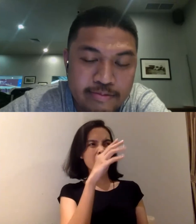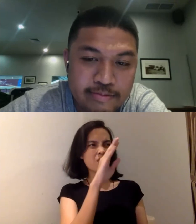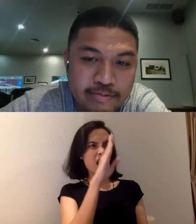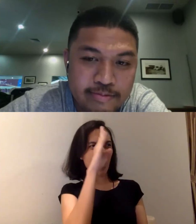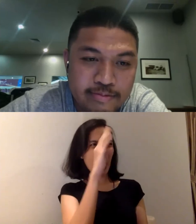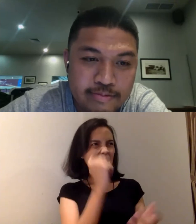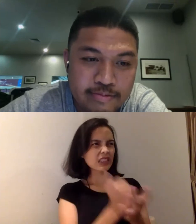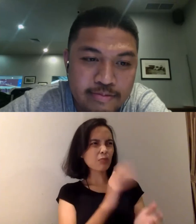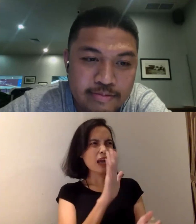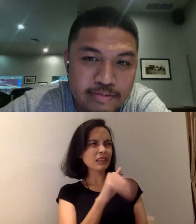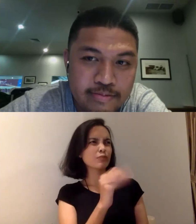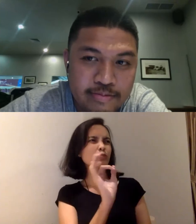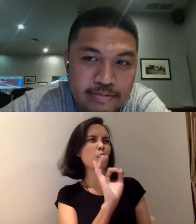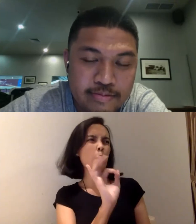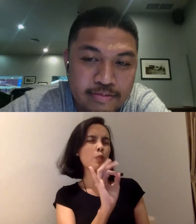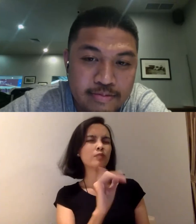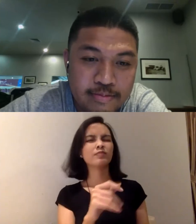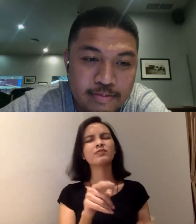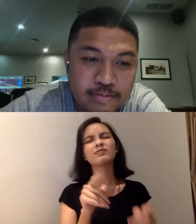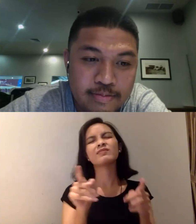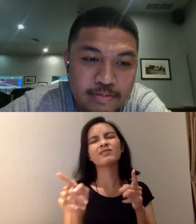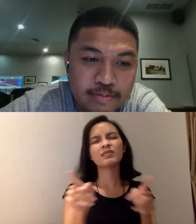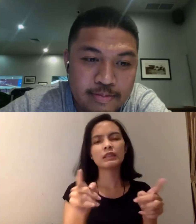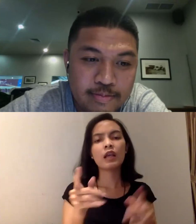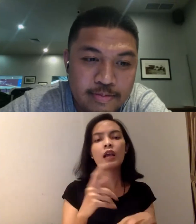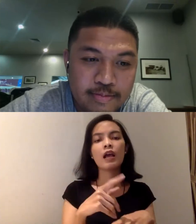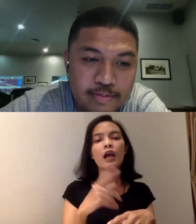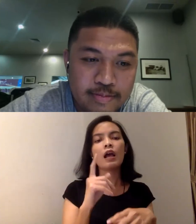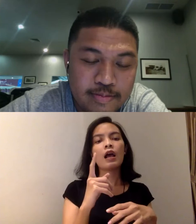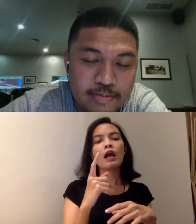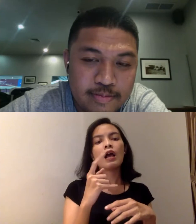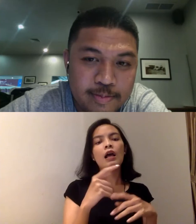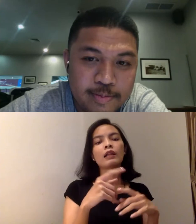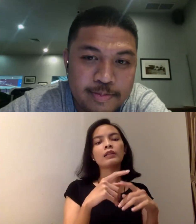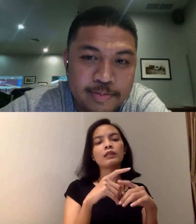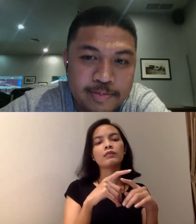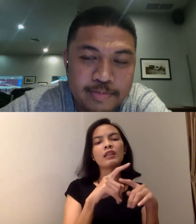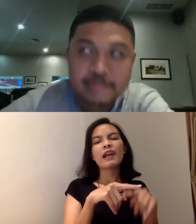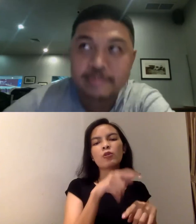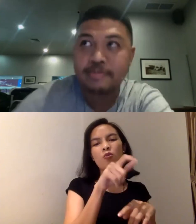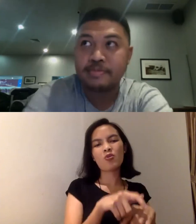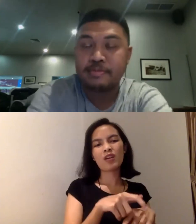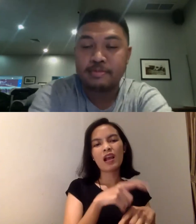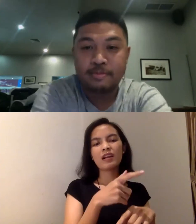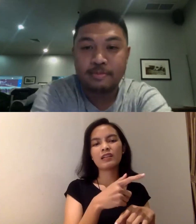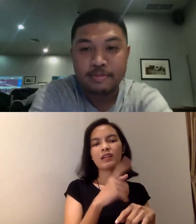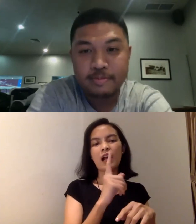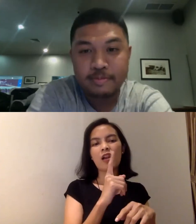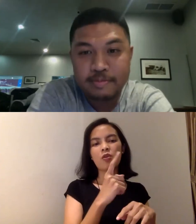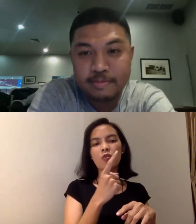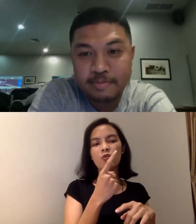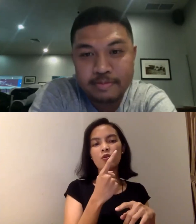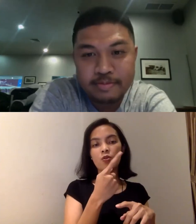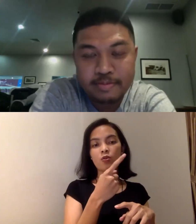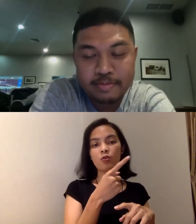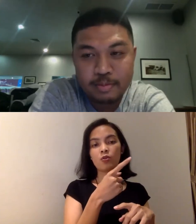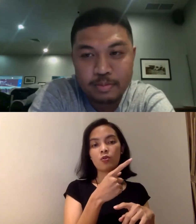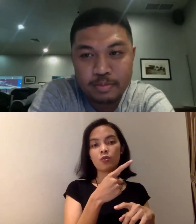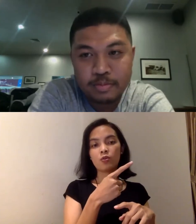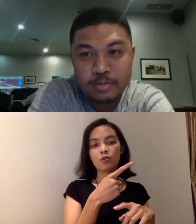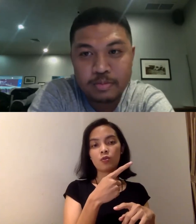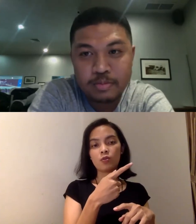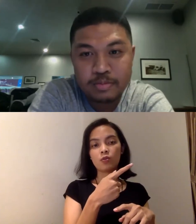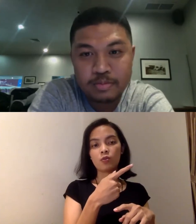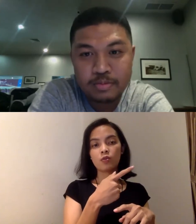that's, I think at the end of the day, it came down to that person. But once you tap into like a more